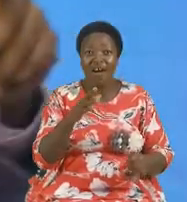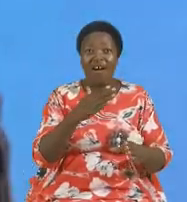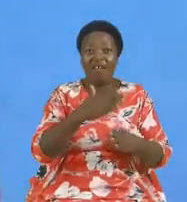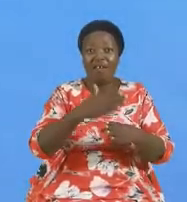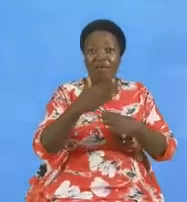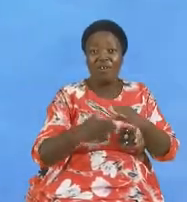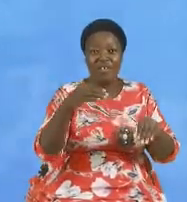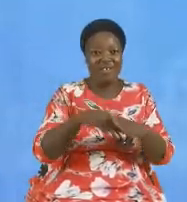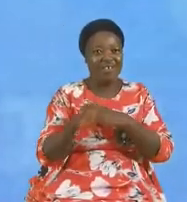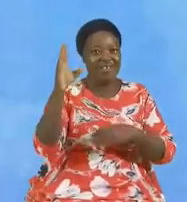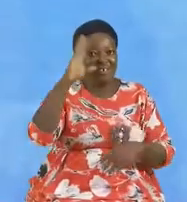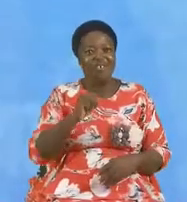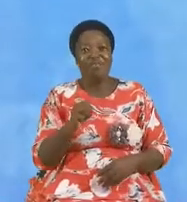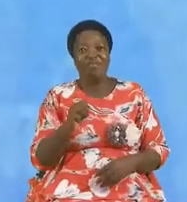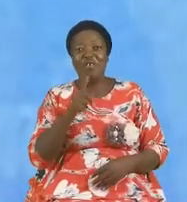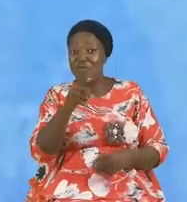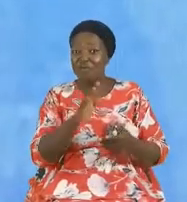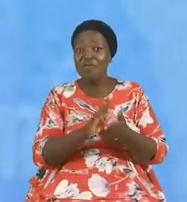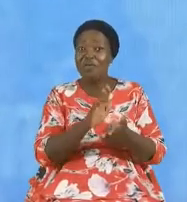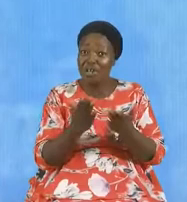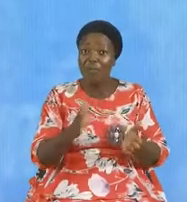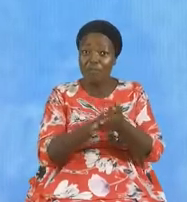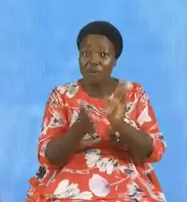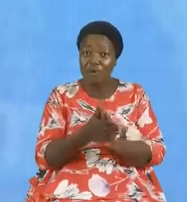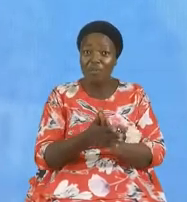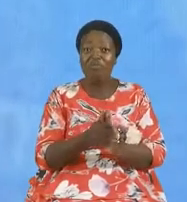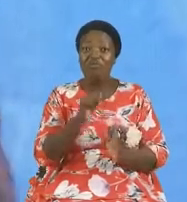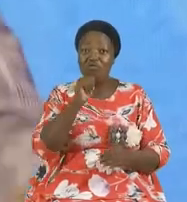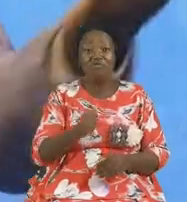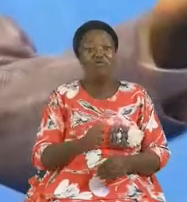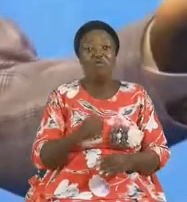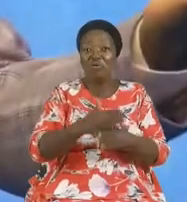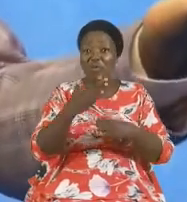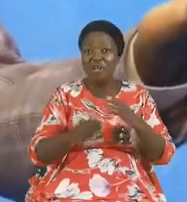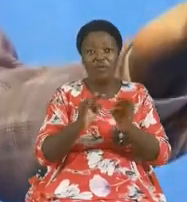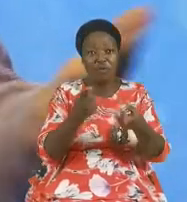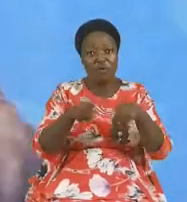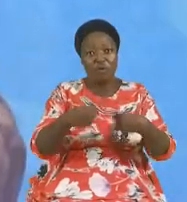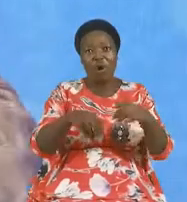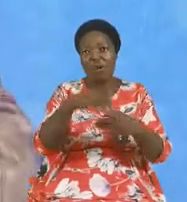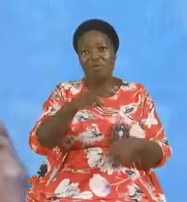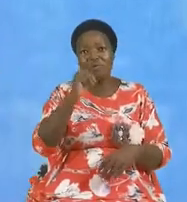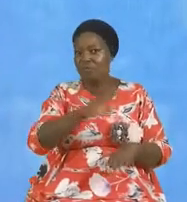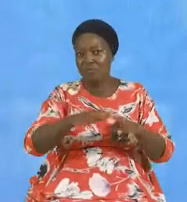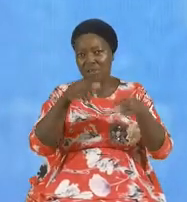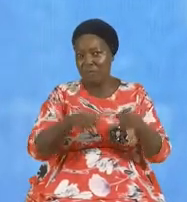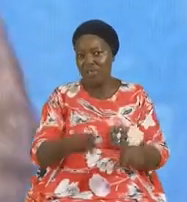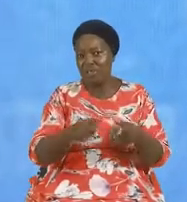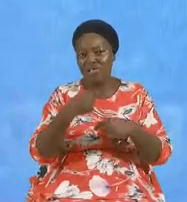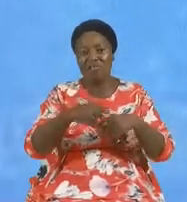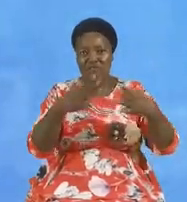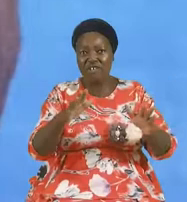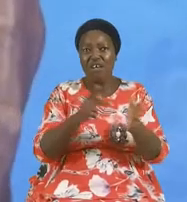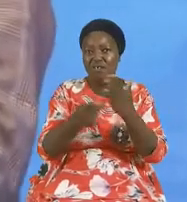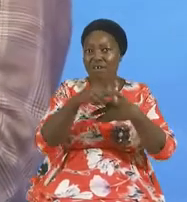And ye are complete in him. You become incomplete if you go out of him. If